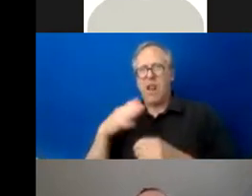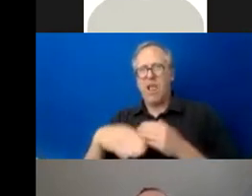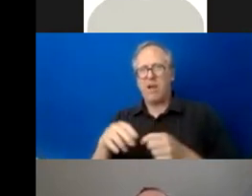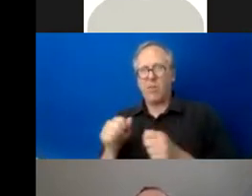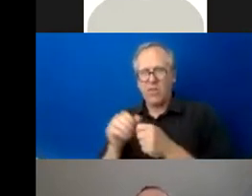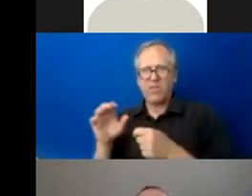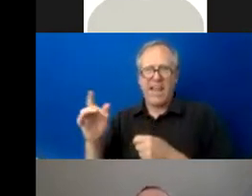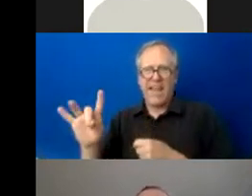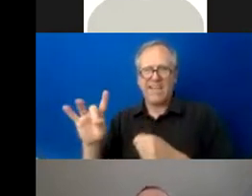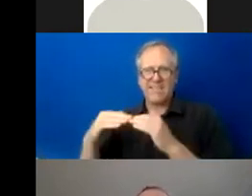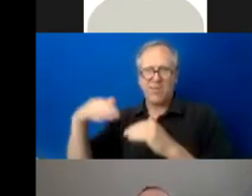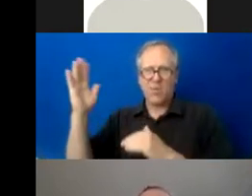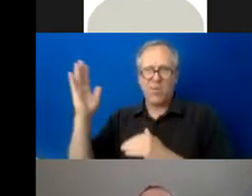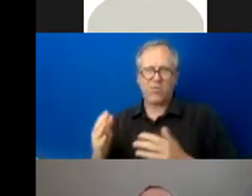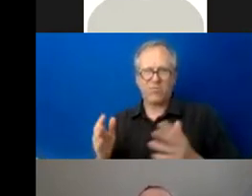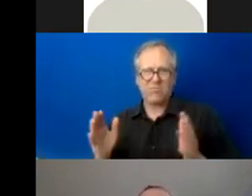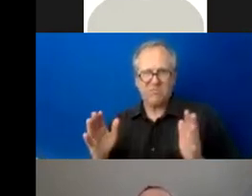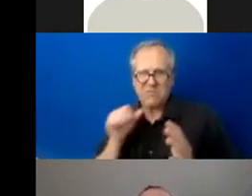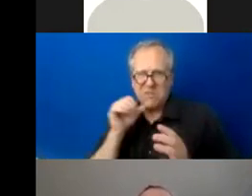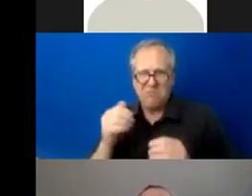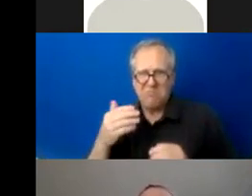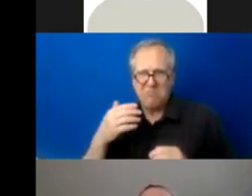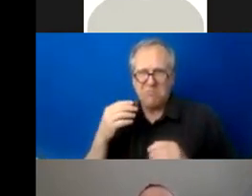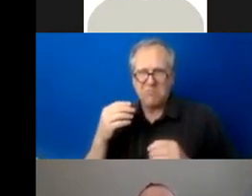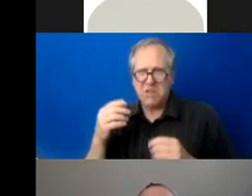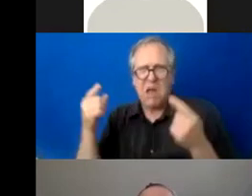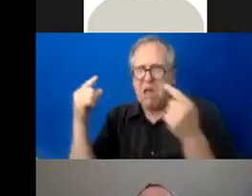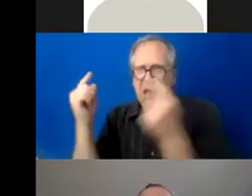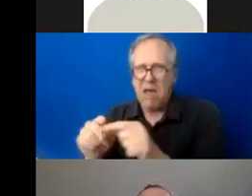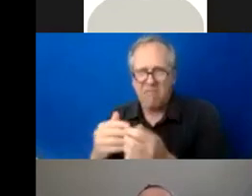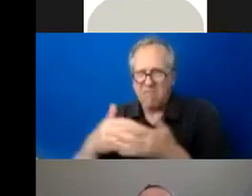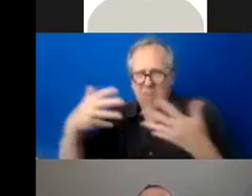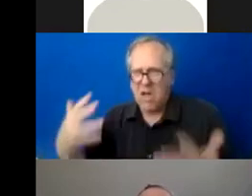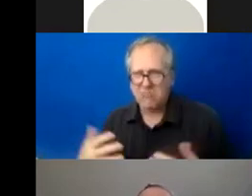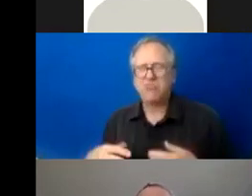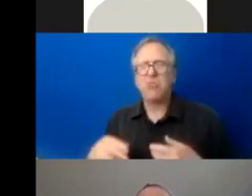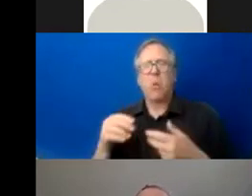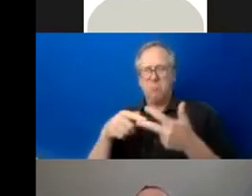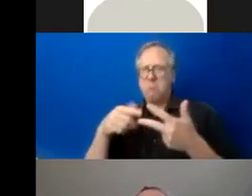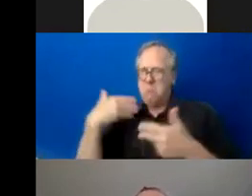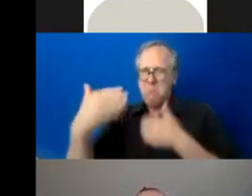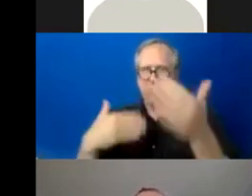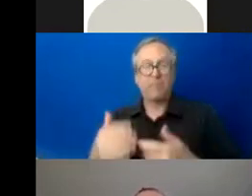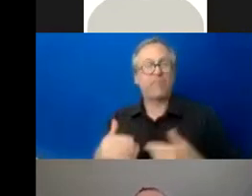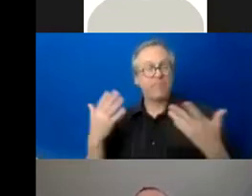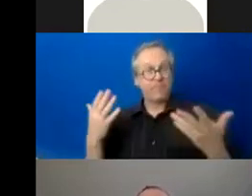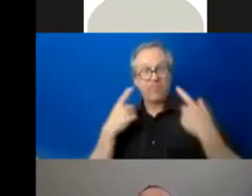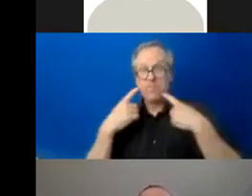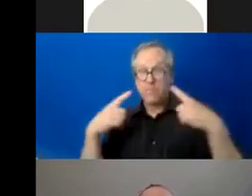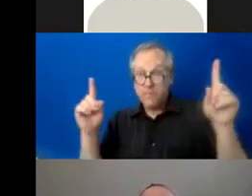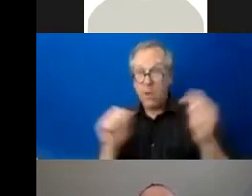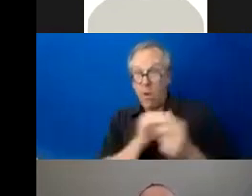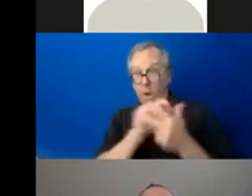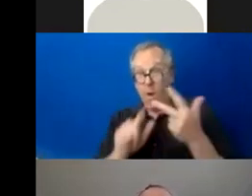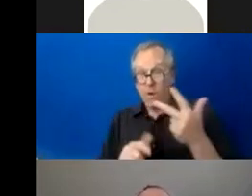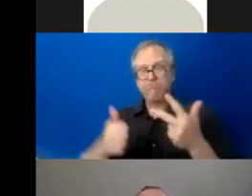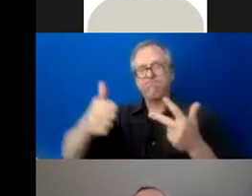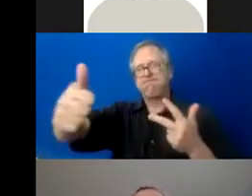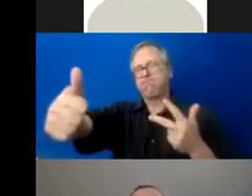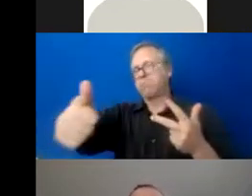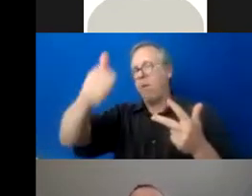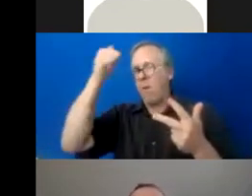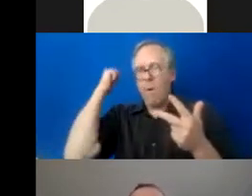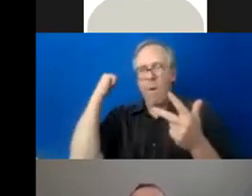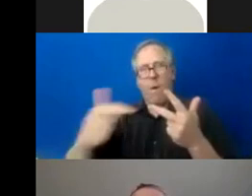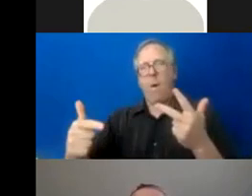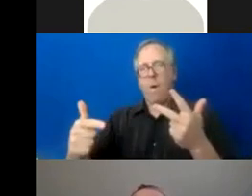So how effective are these vaccines? The research to date has shown that thus far, all of the COVID vaccines available are highly effective at